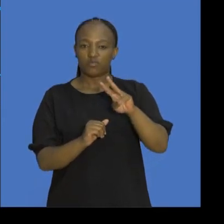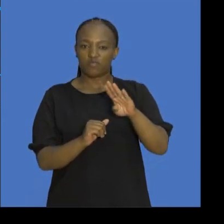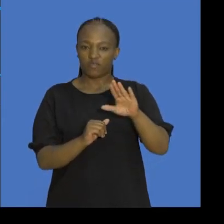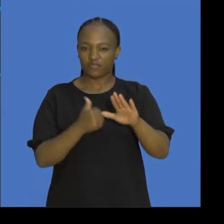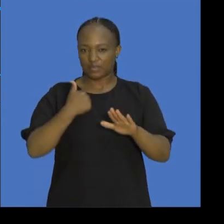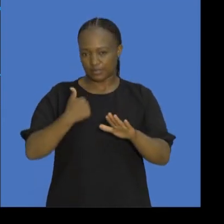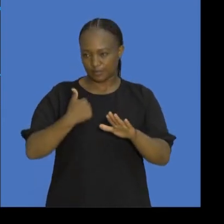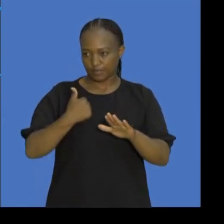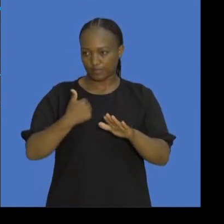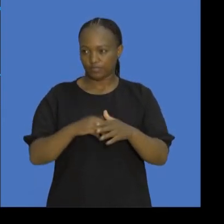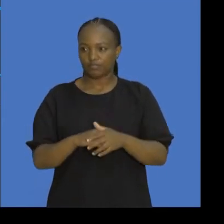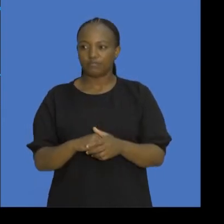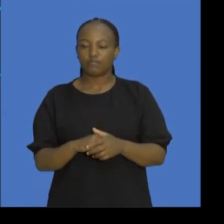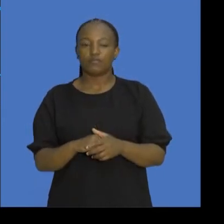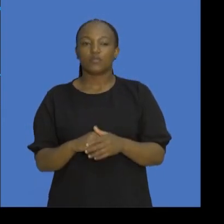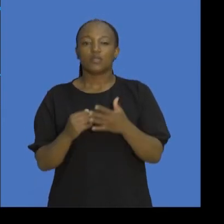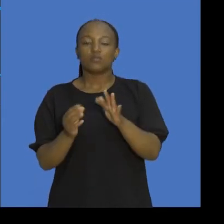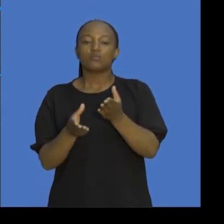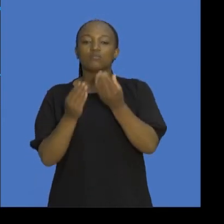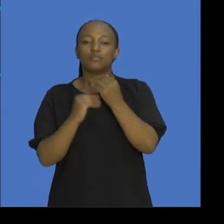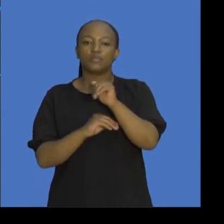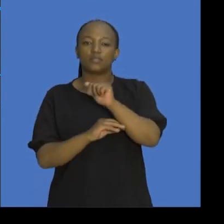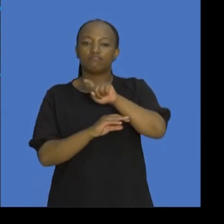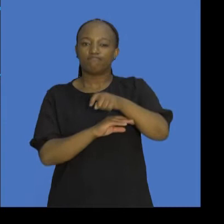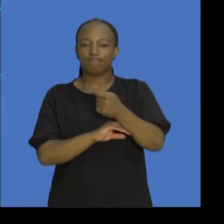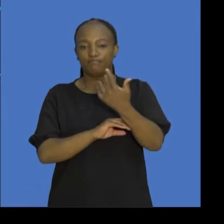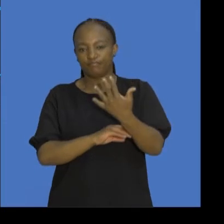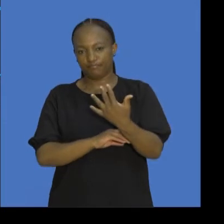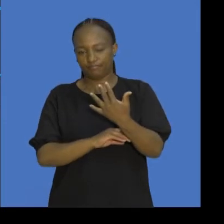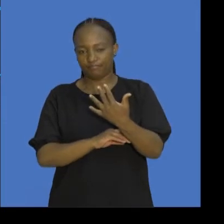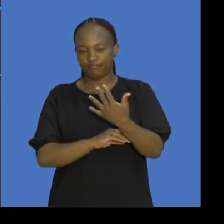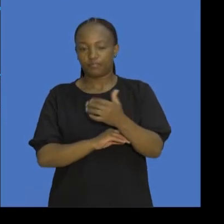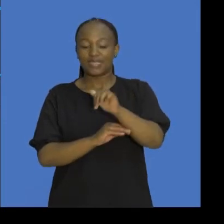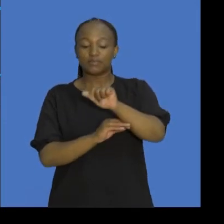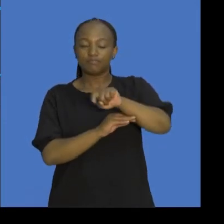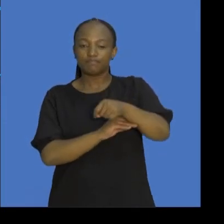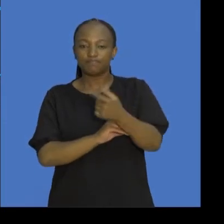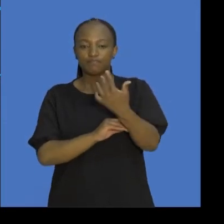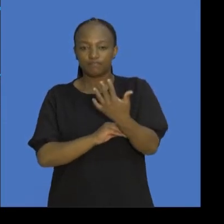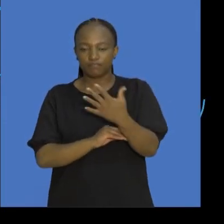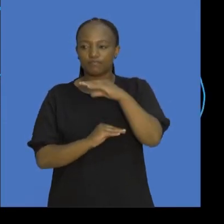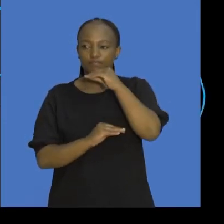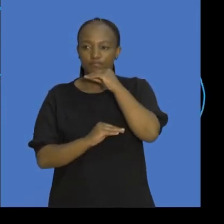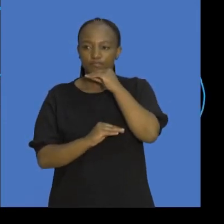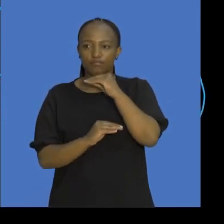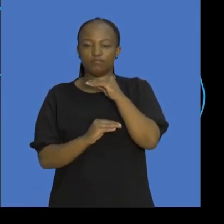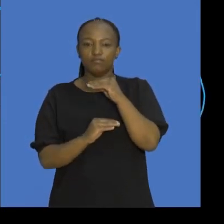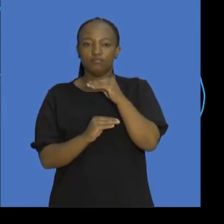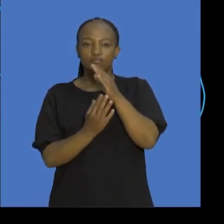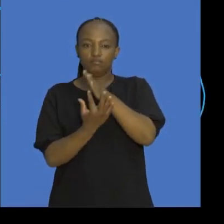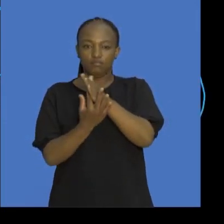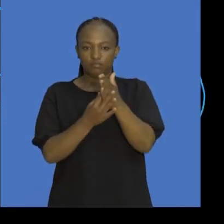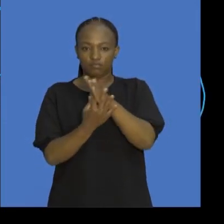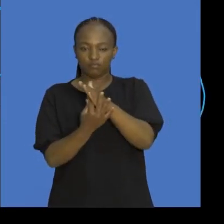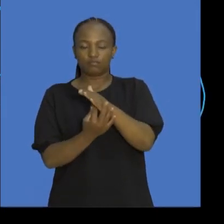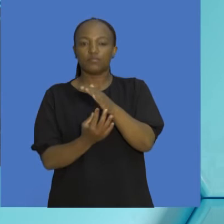So 13 over 2 should give us 6.5. Okay. So 6.5 means